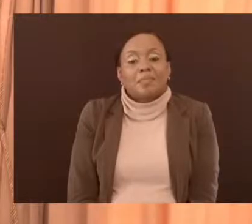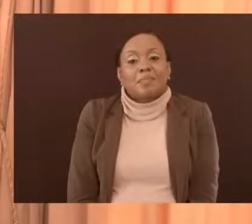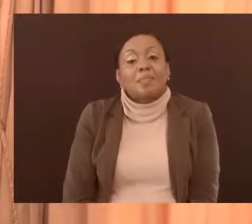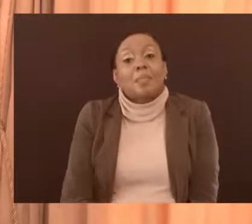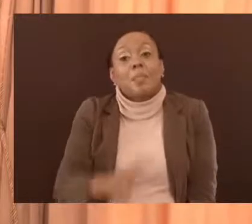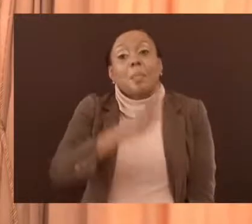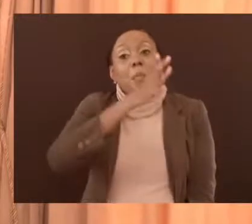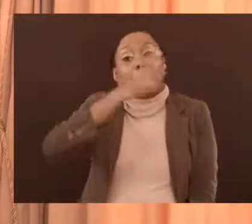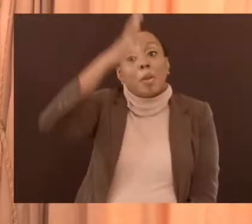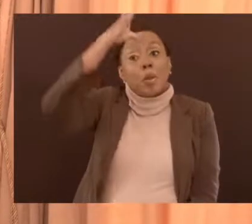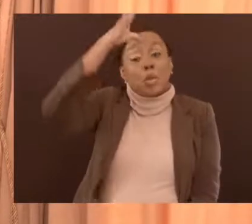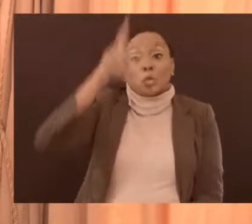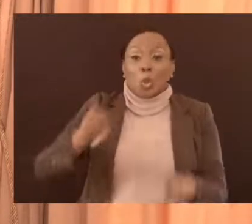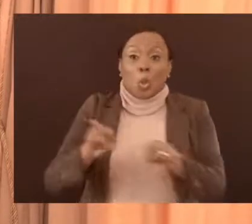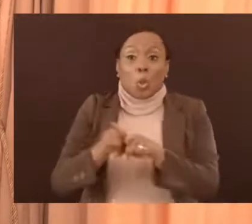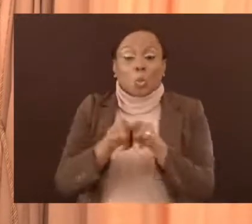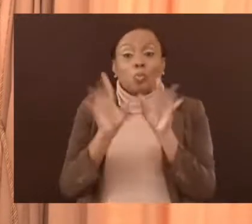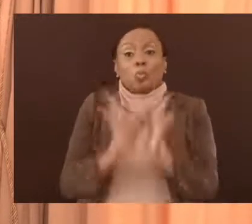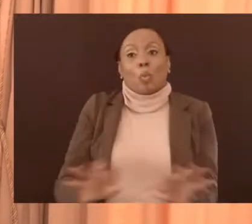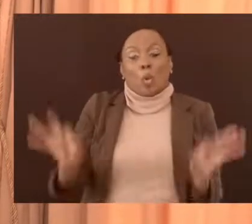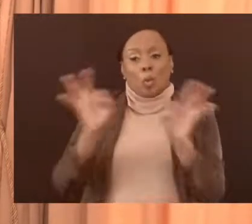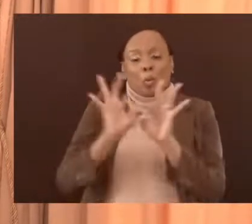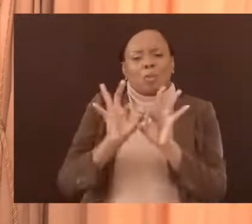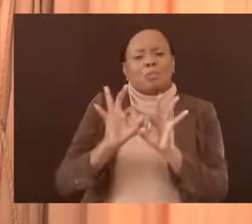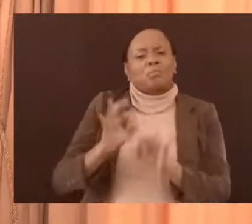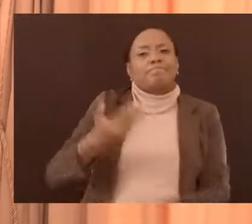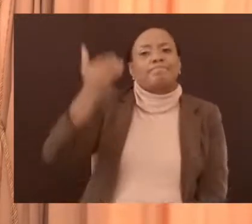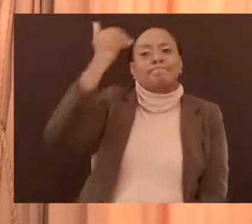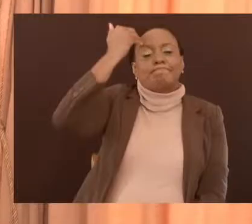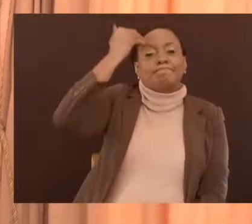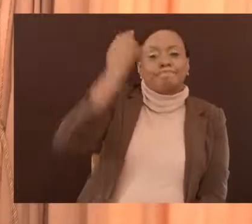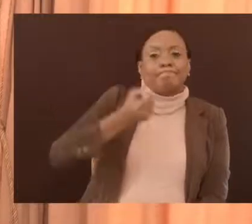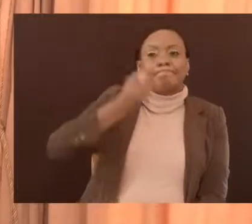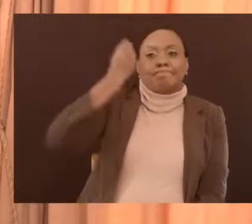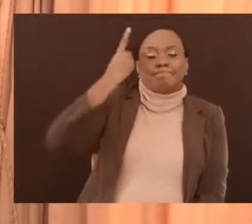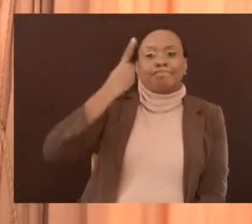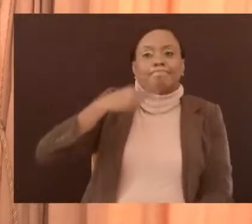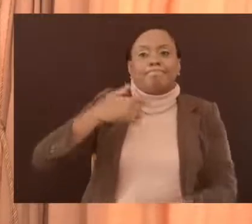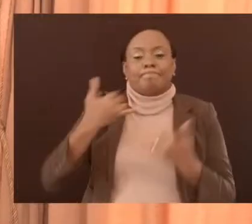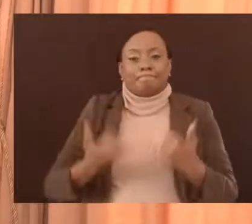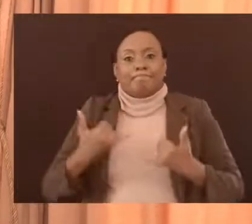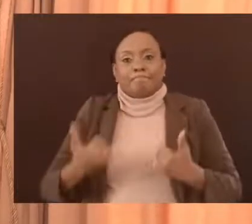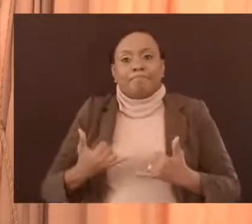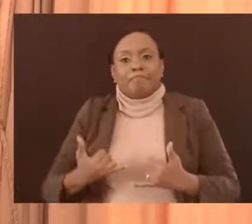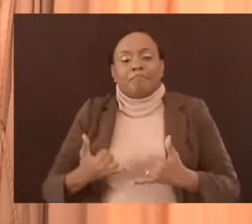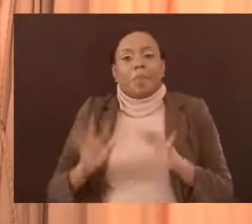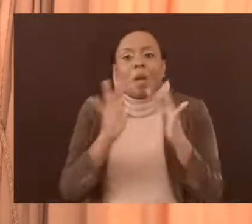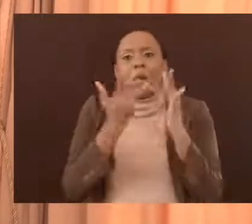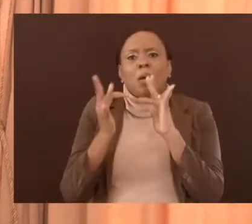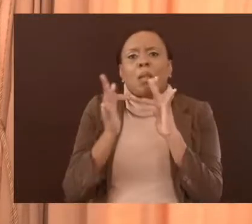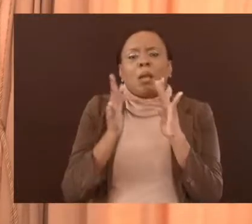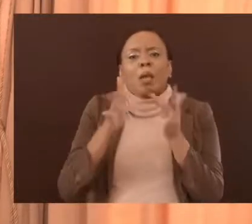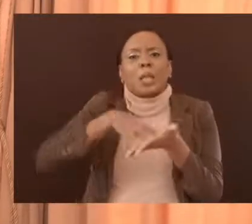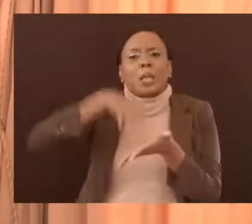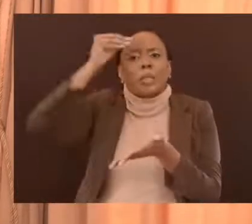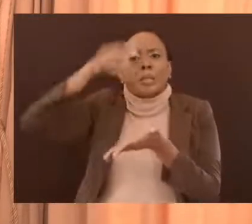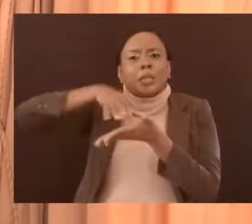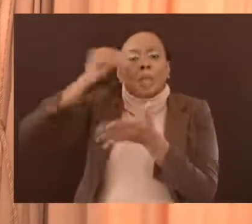We recognize that during this time, especially in the online